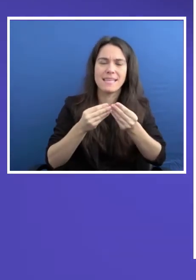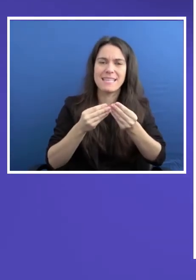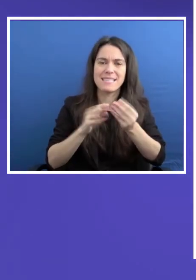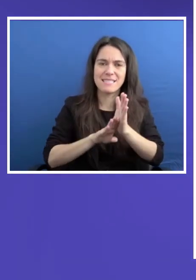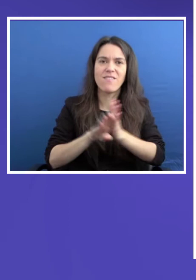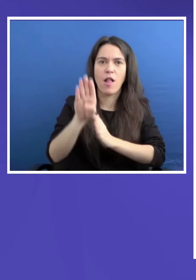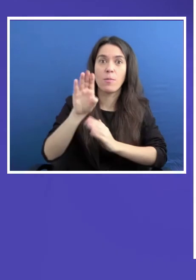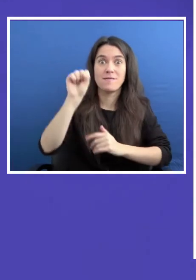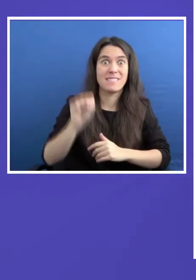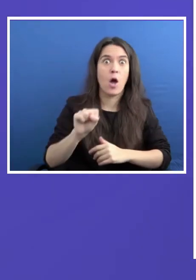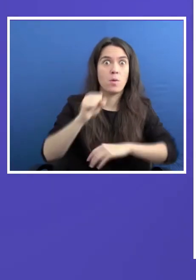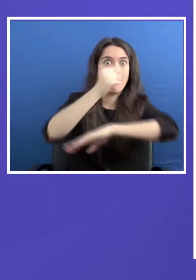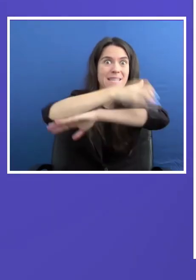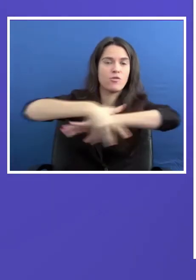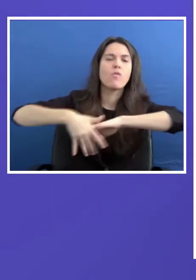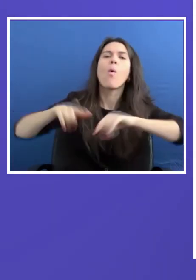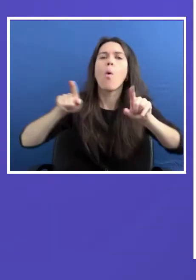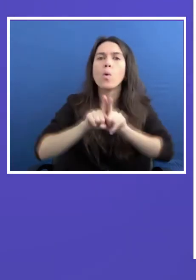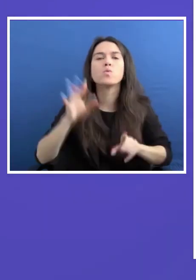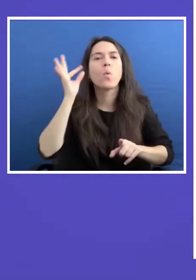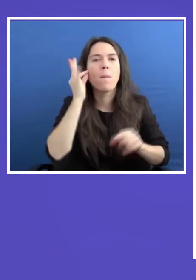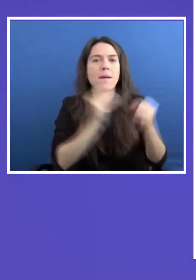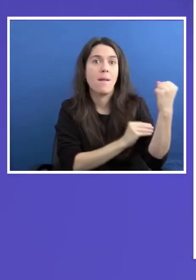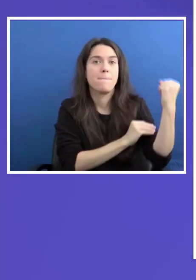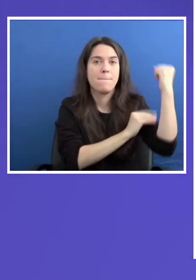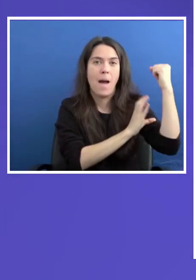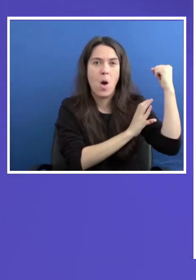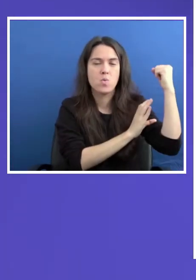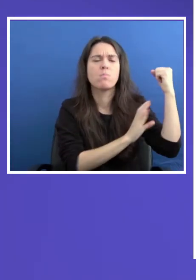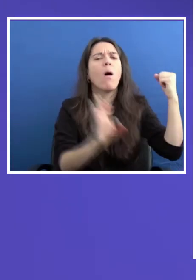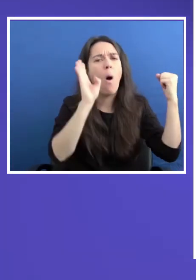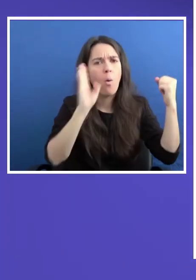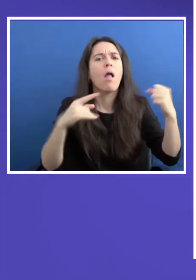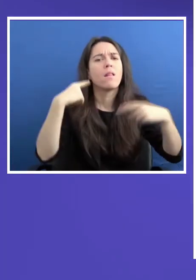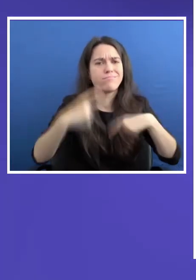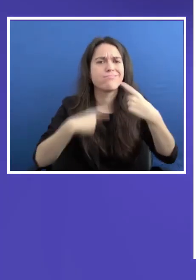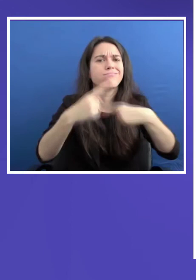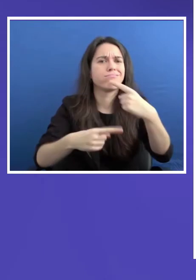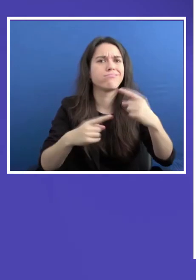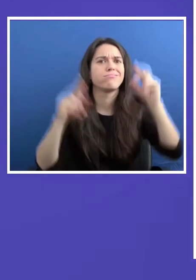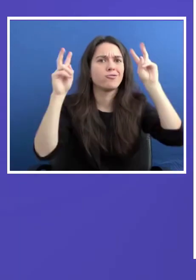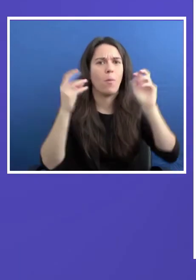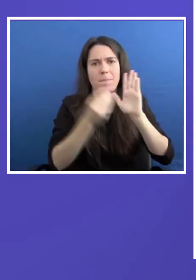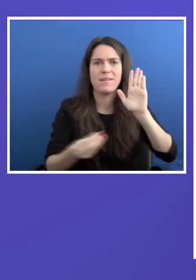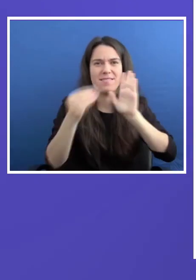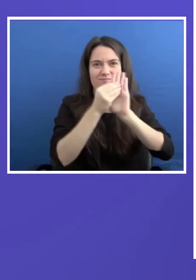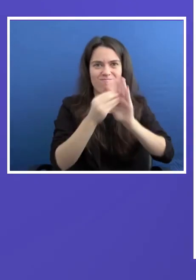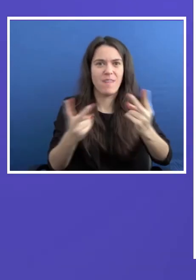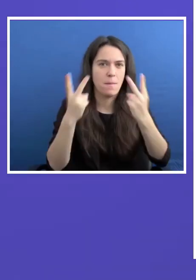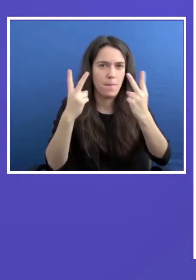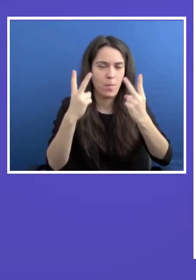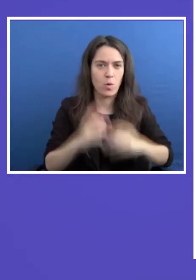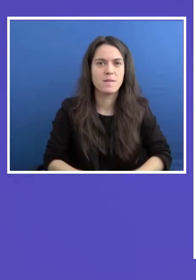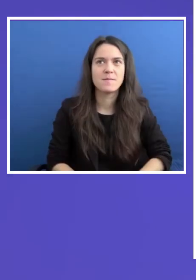women empowerment was, is, and will remain a very important part of our regional work. We just